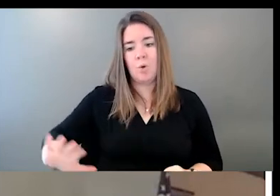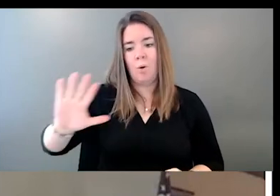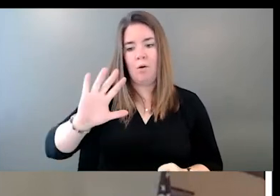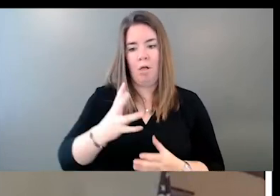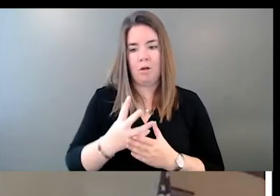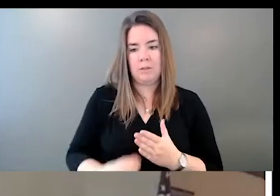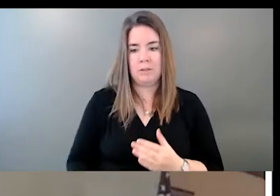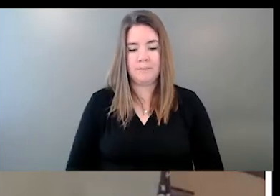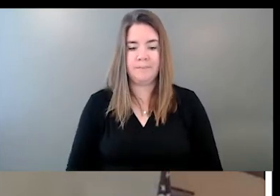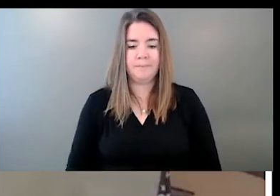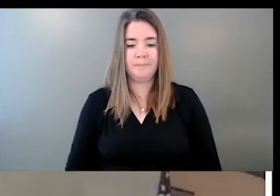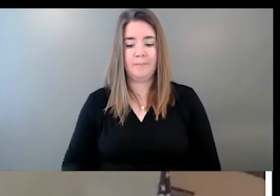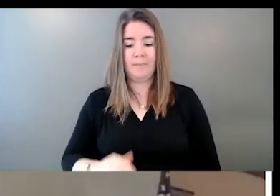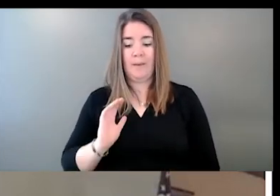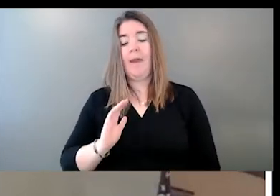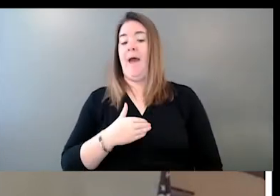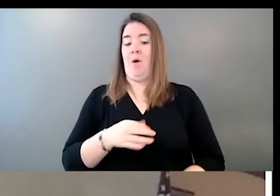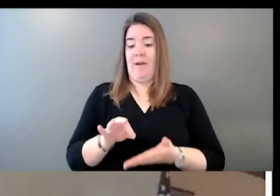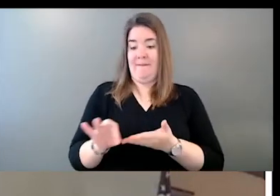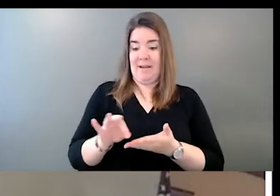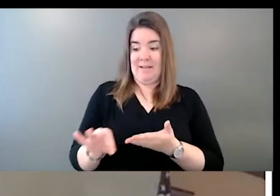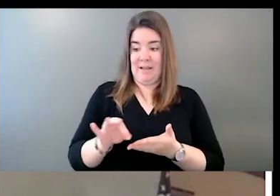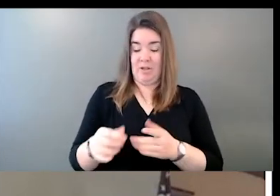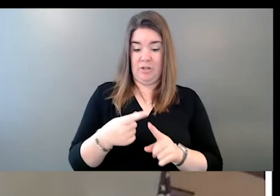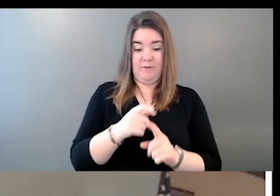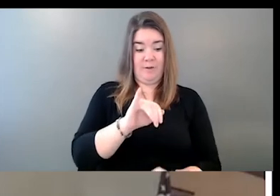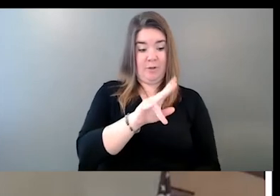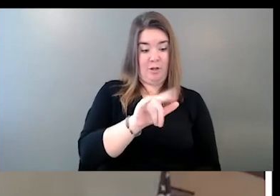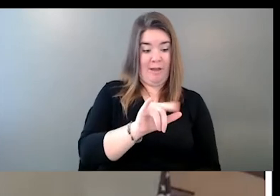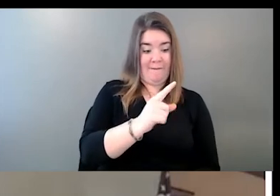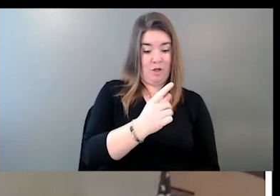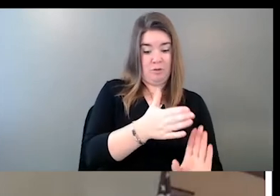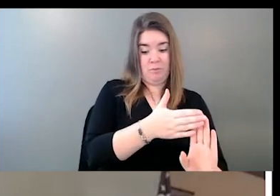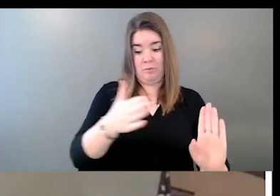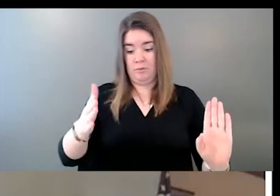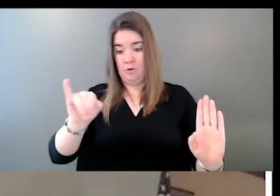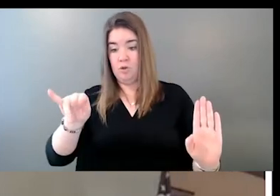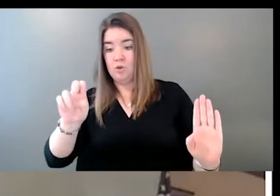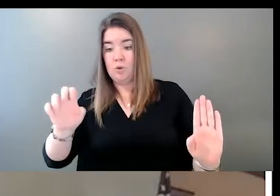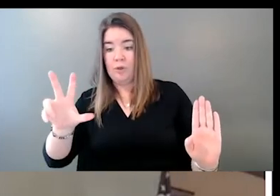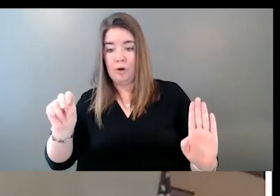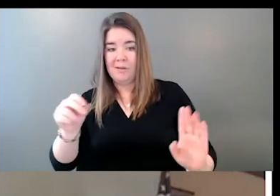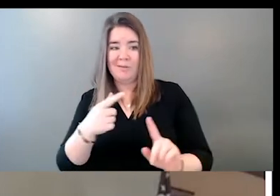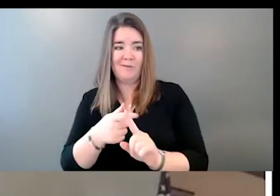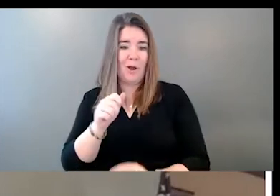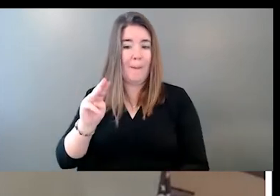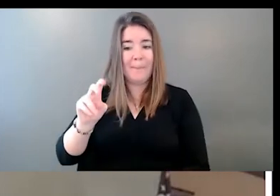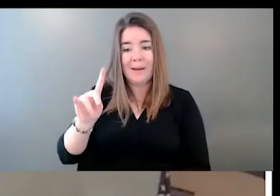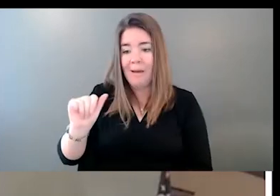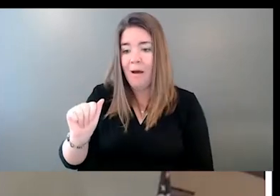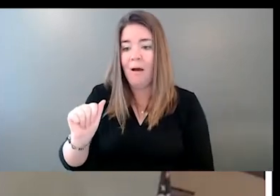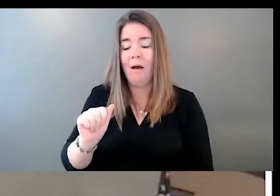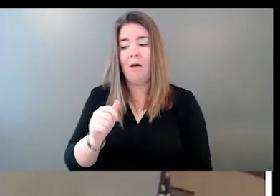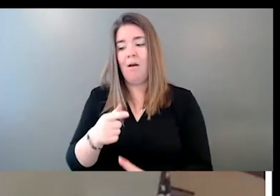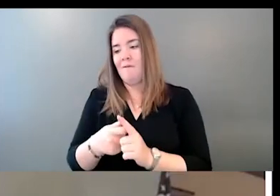Our fatalities are collected each year from July 1st through June 30th. They're collected through media reports and through reports from our local